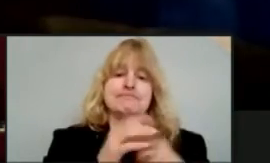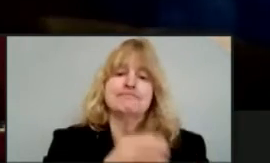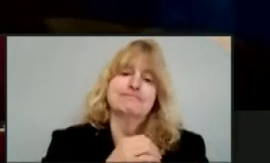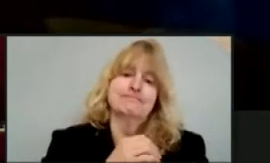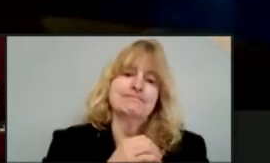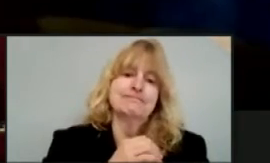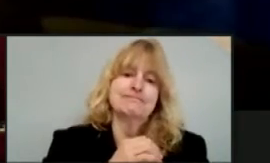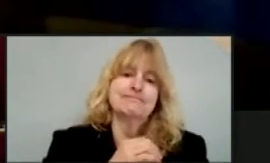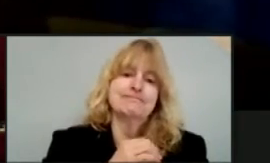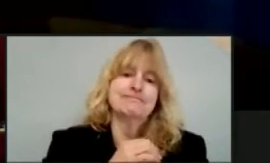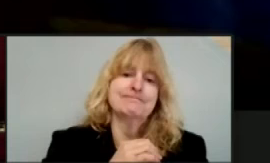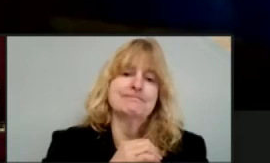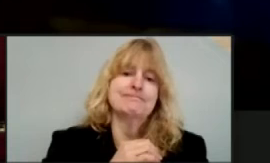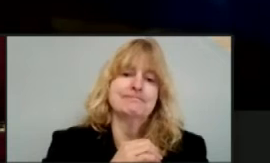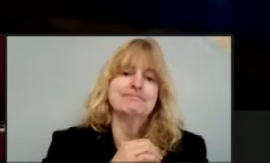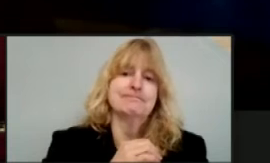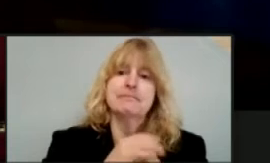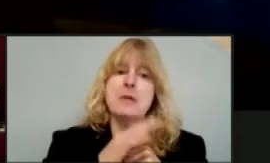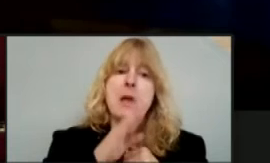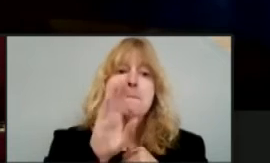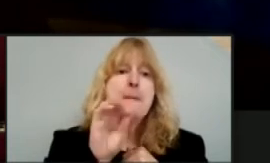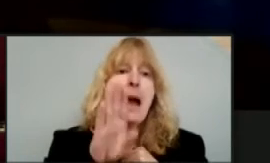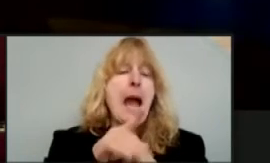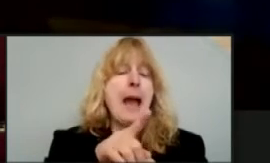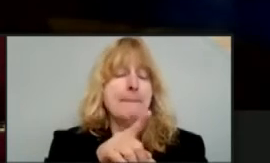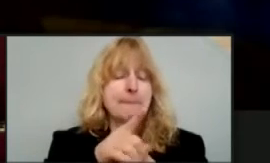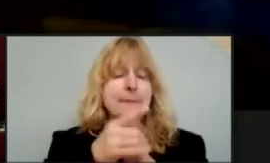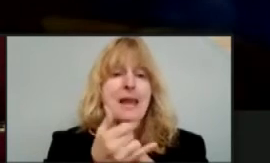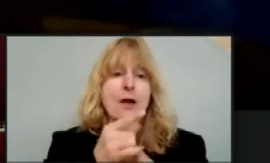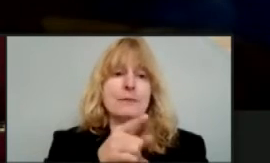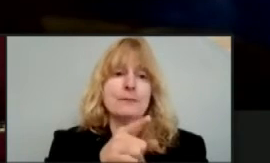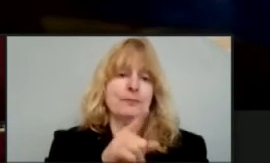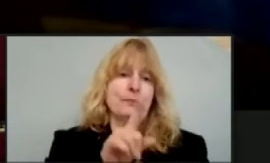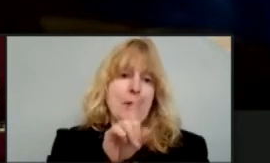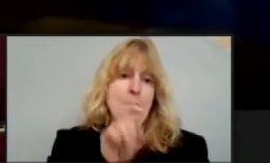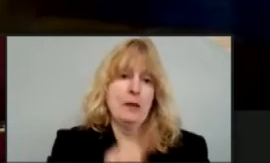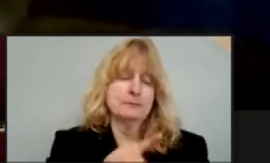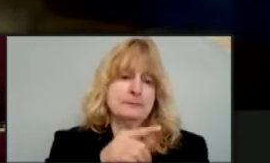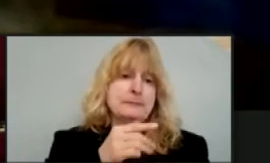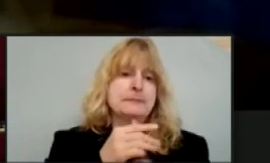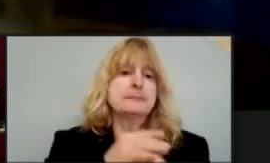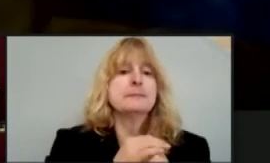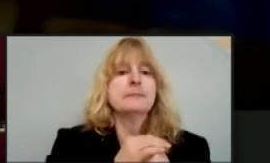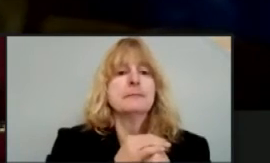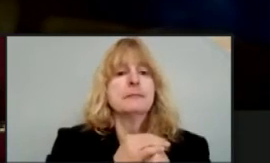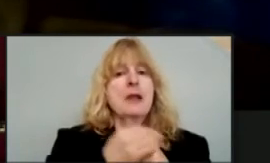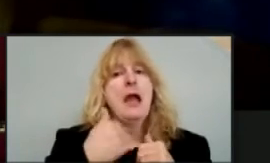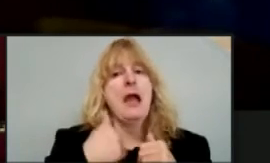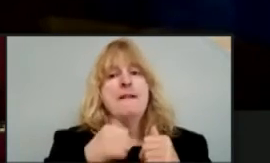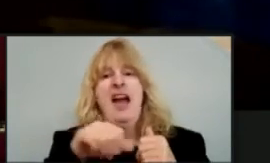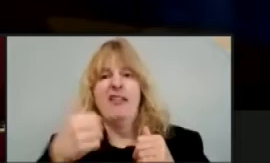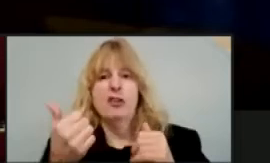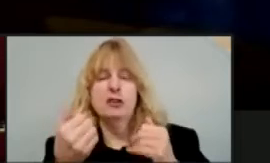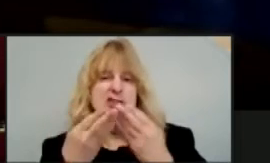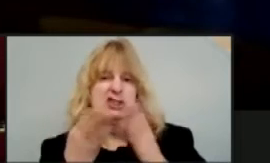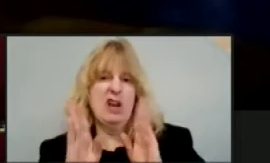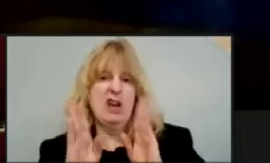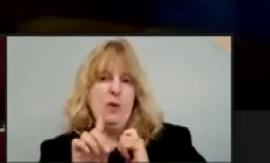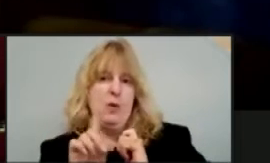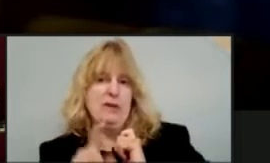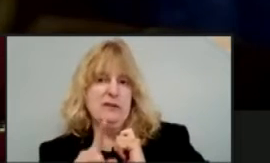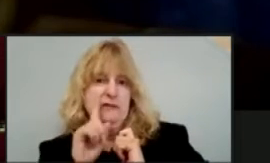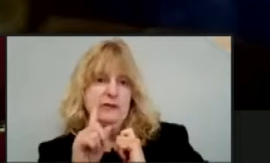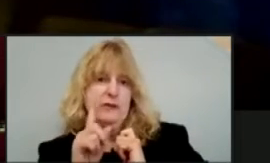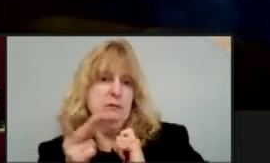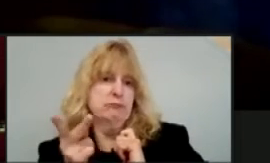will there be, and Bob, I think you're best to answer this, and then I have a more general question that either one of you I think can